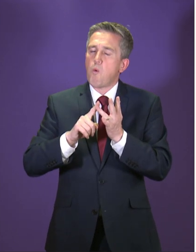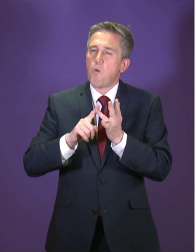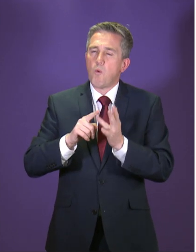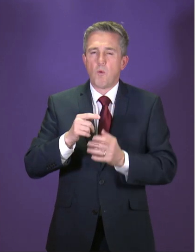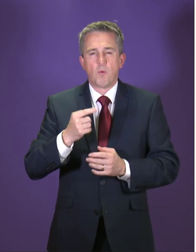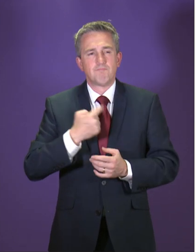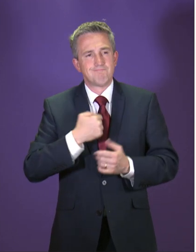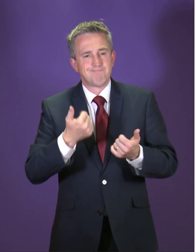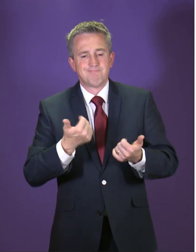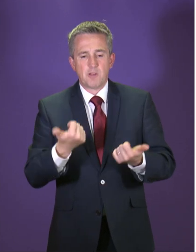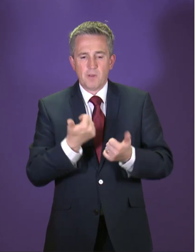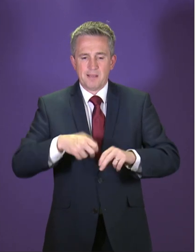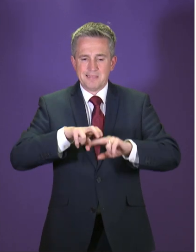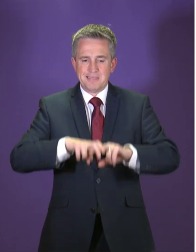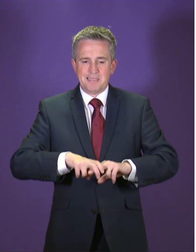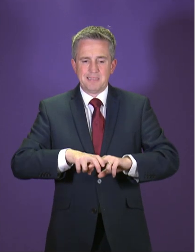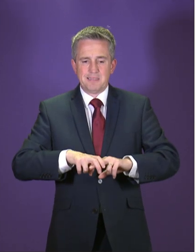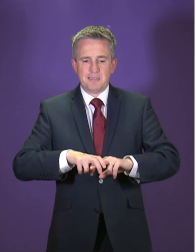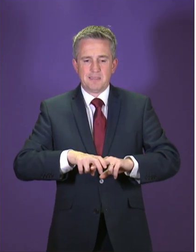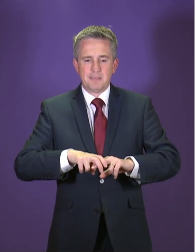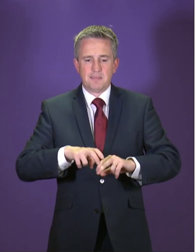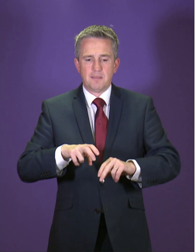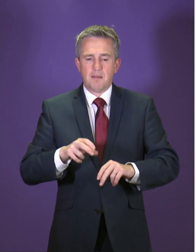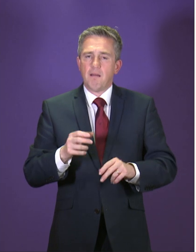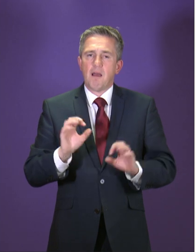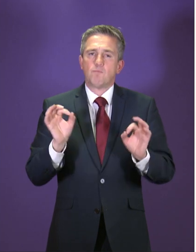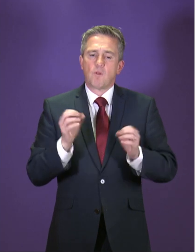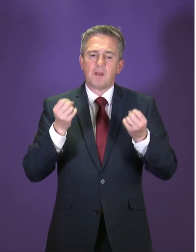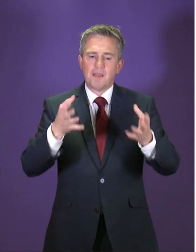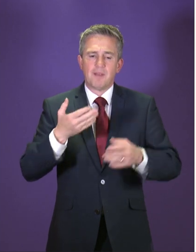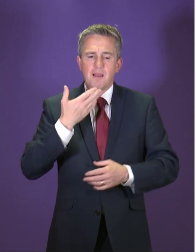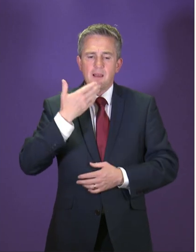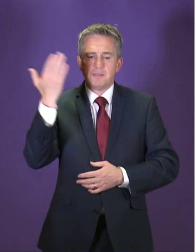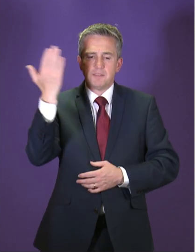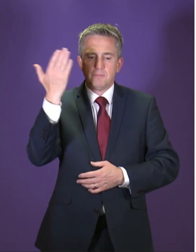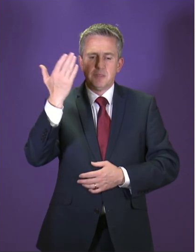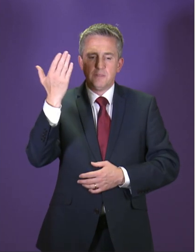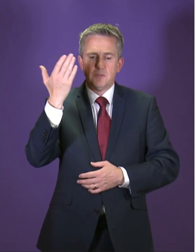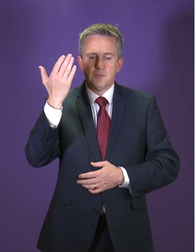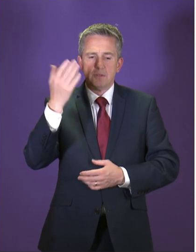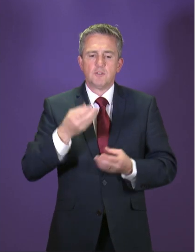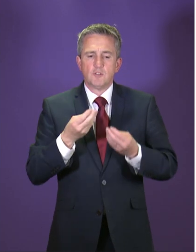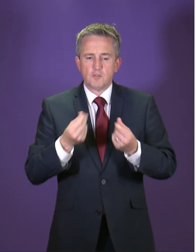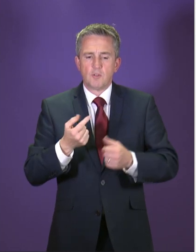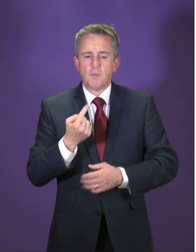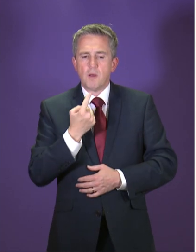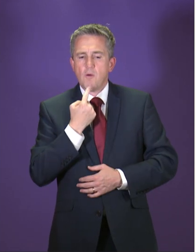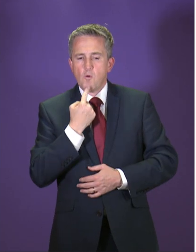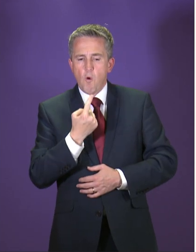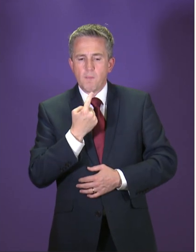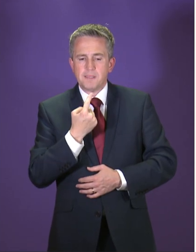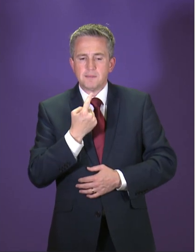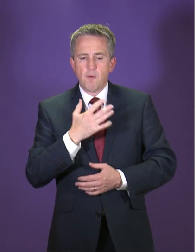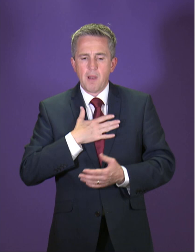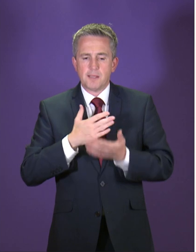talk seated, because it will be not a speech. It's more some comments and that I would like